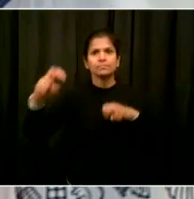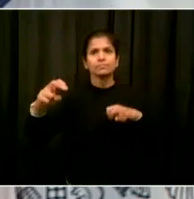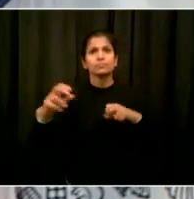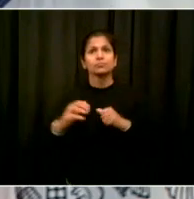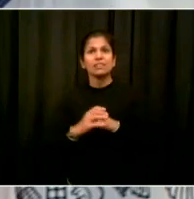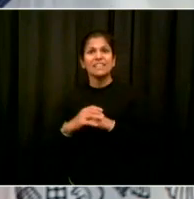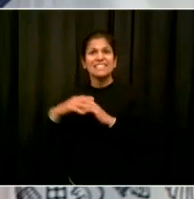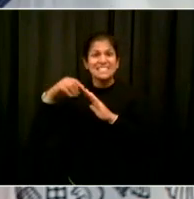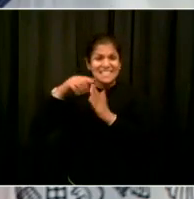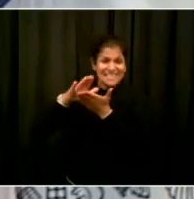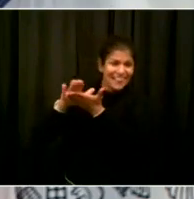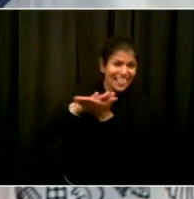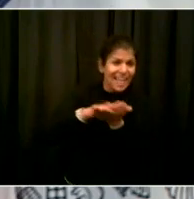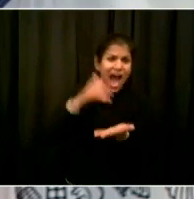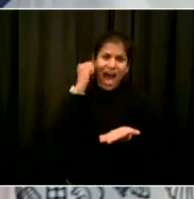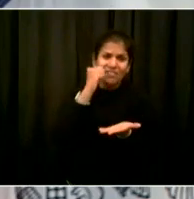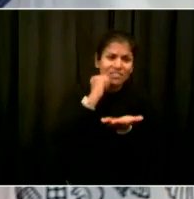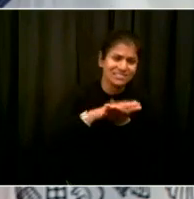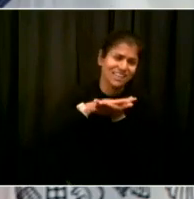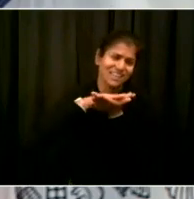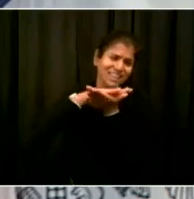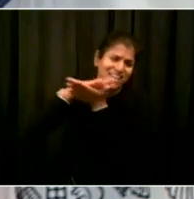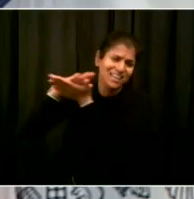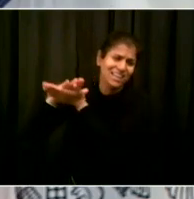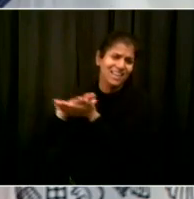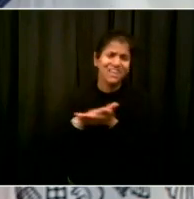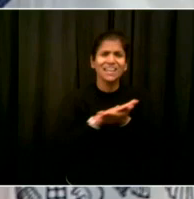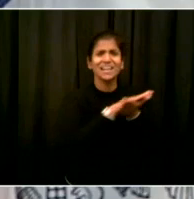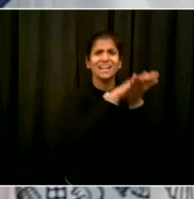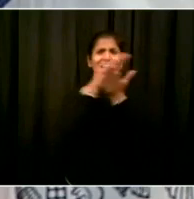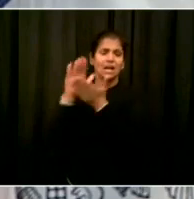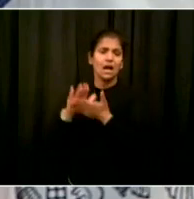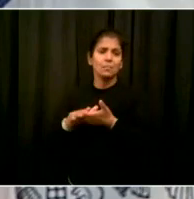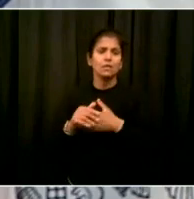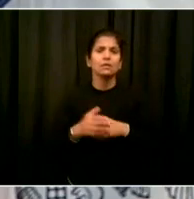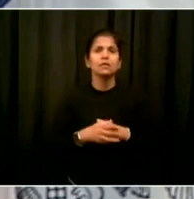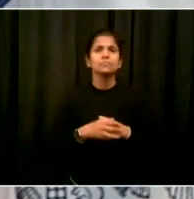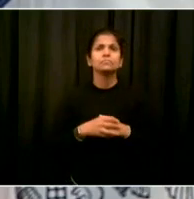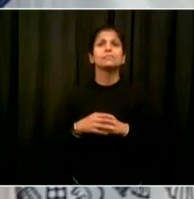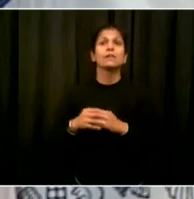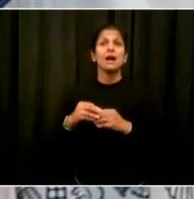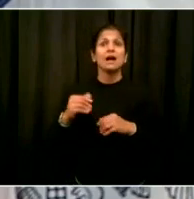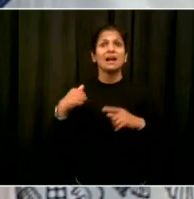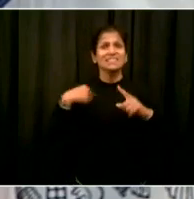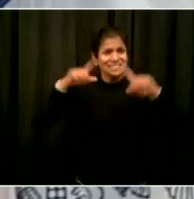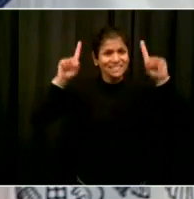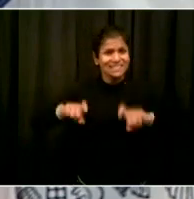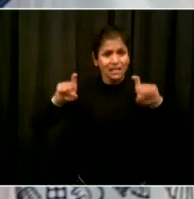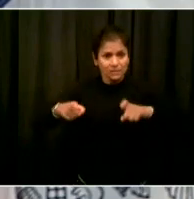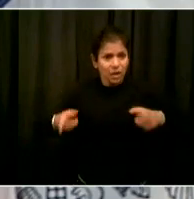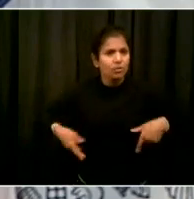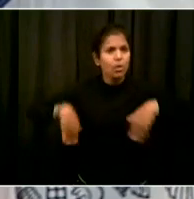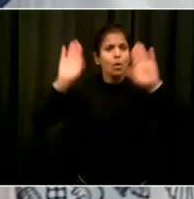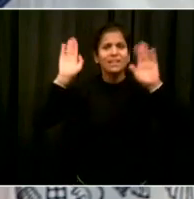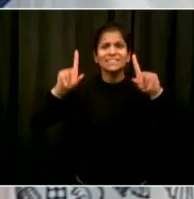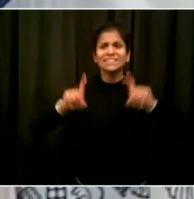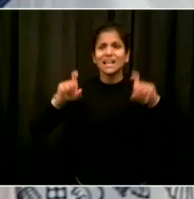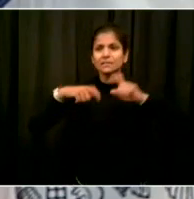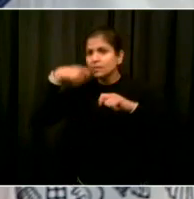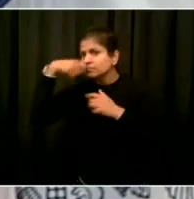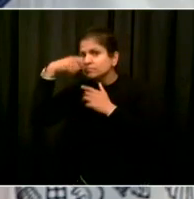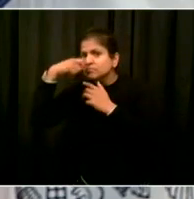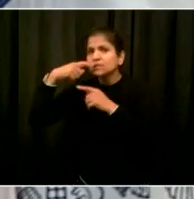do every school once a month, we now have over 1,000 schools, almost 1,100 schools have gone through the first round of testing.